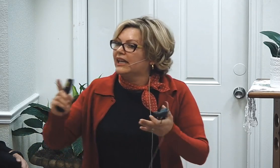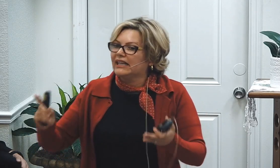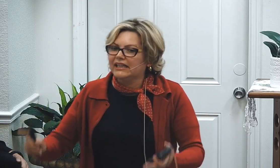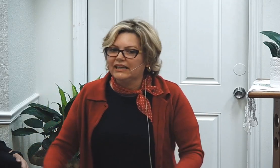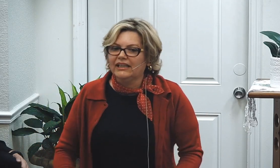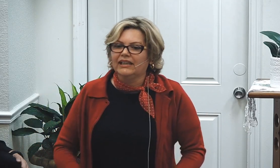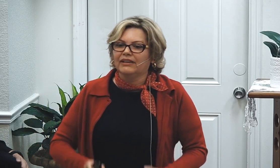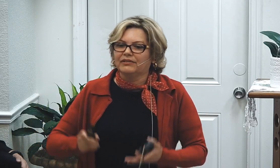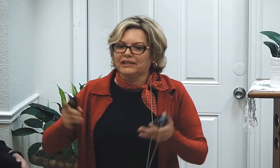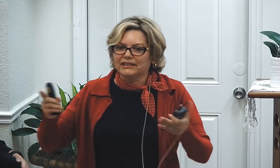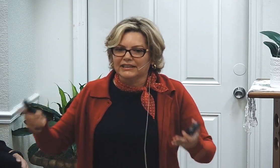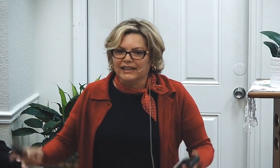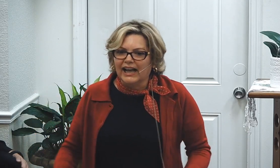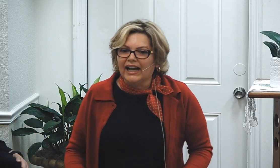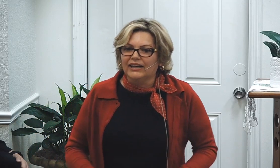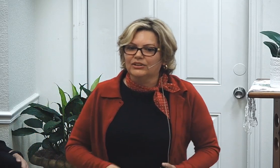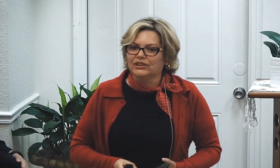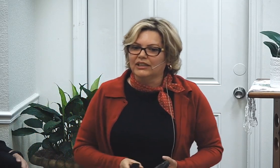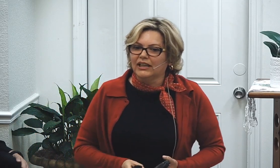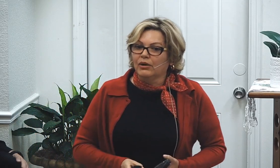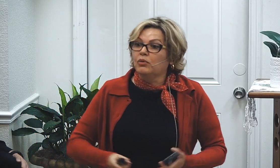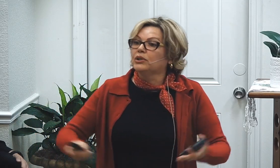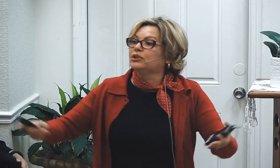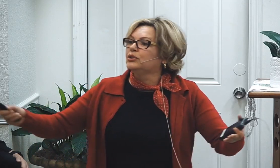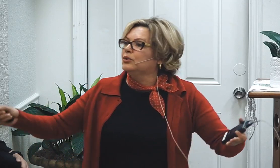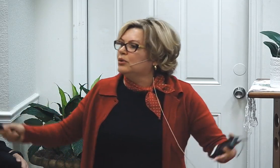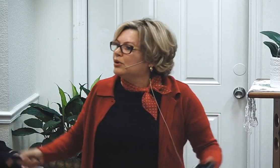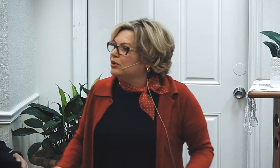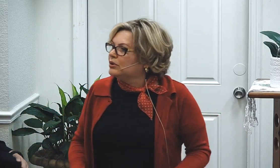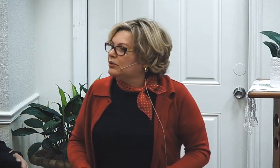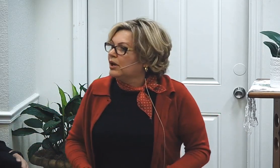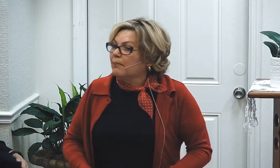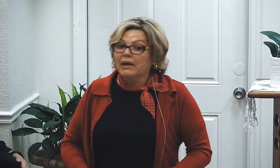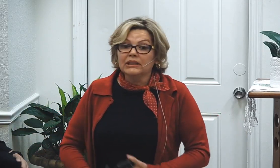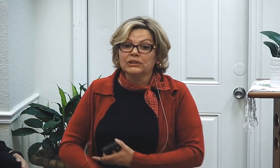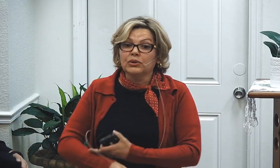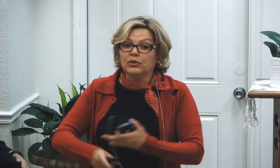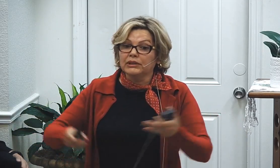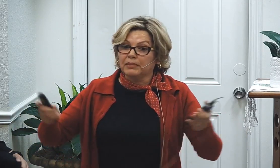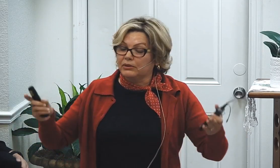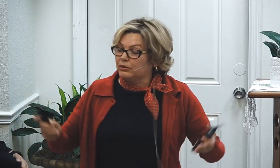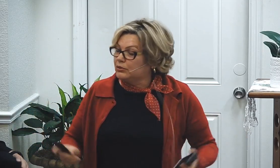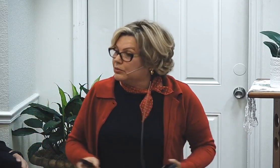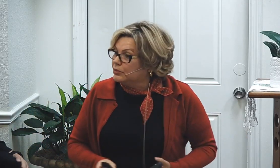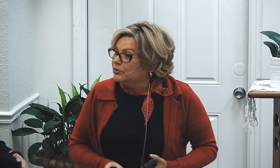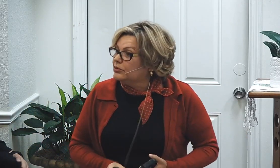bad, but only the glory of God, only joy, happiness, streets of gold,